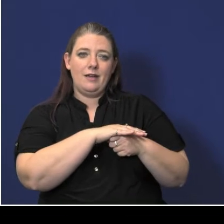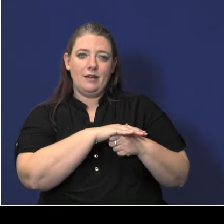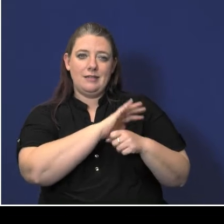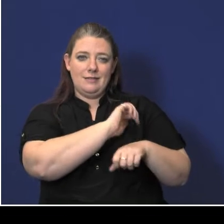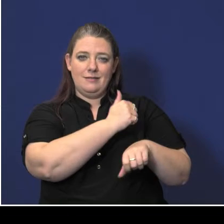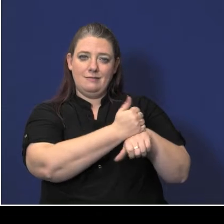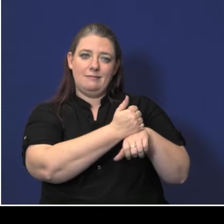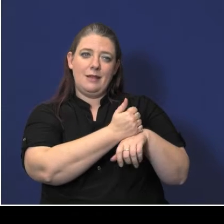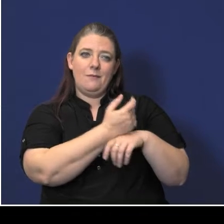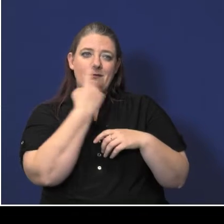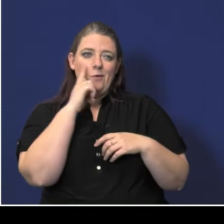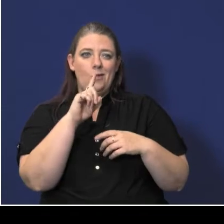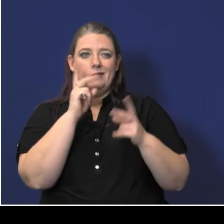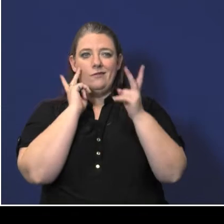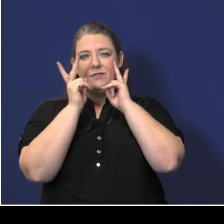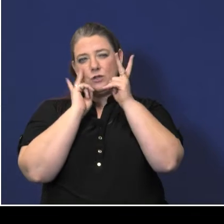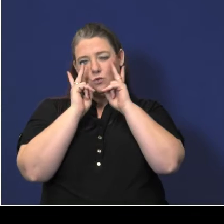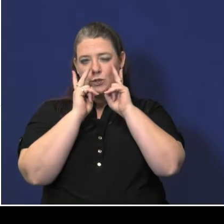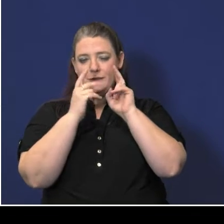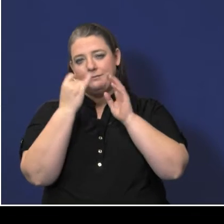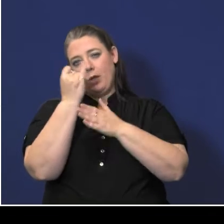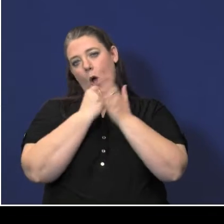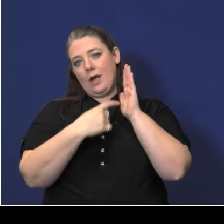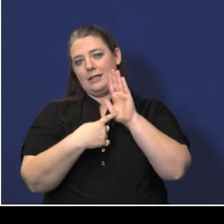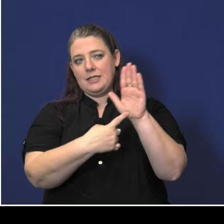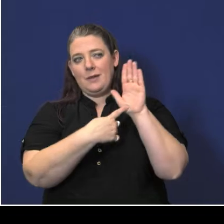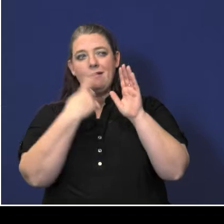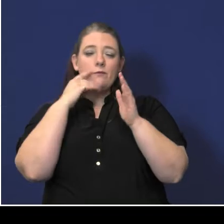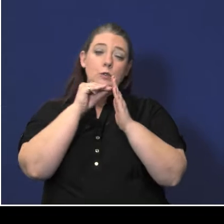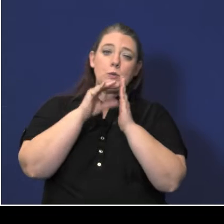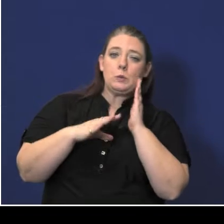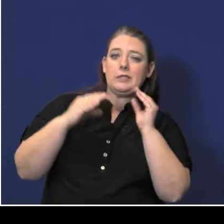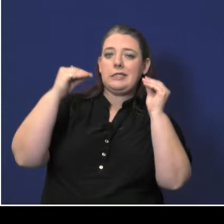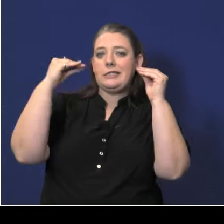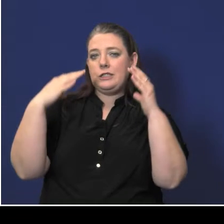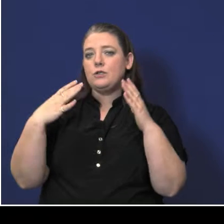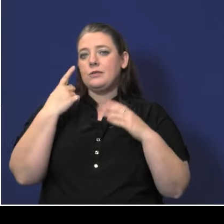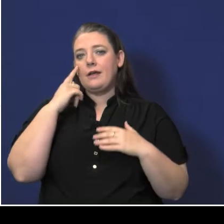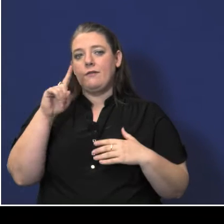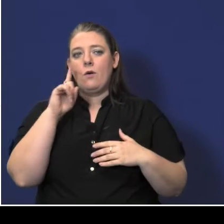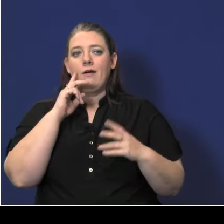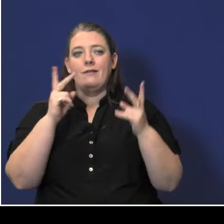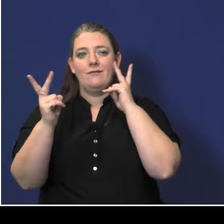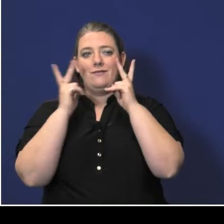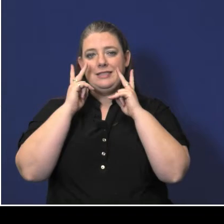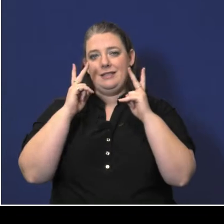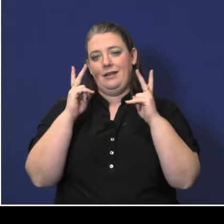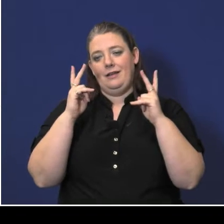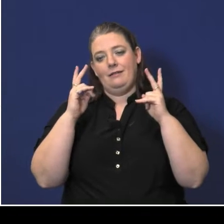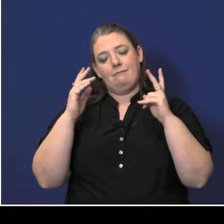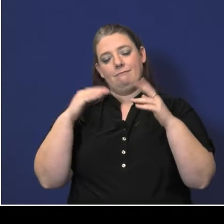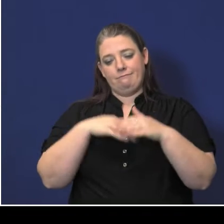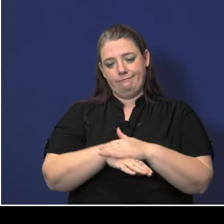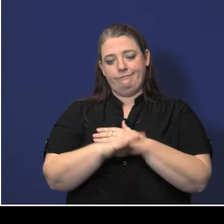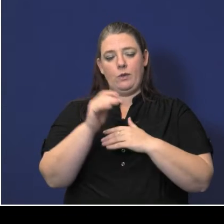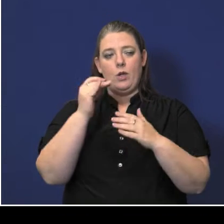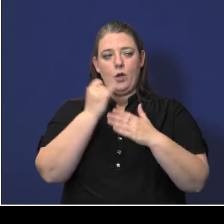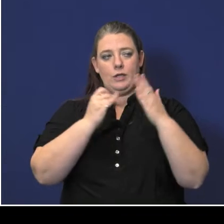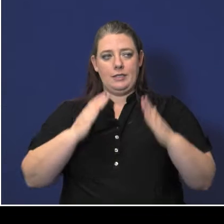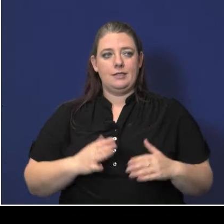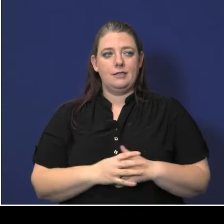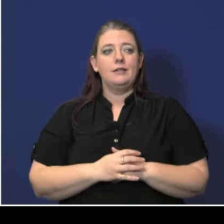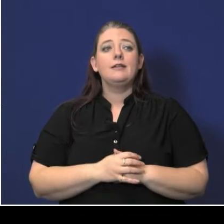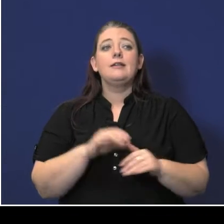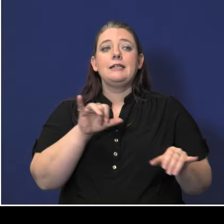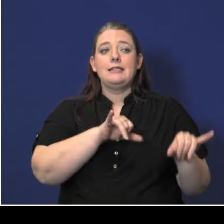for this visual kind of art display. And again, it's for students, for teachers, and again, even for visiting artists. Same thing, so